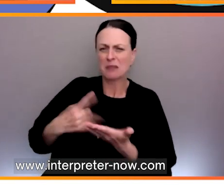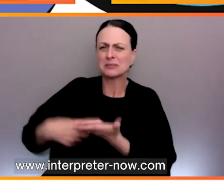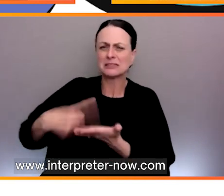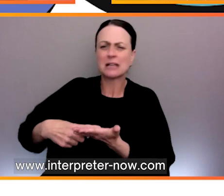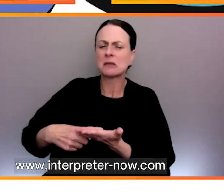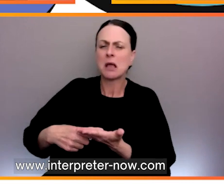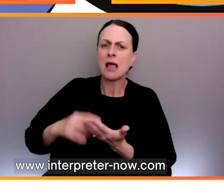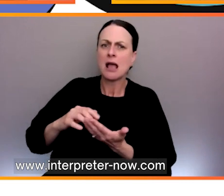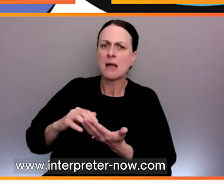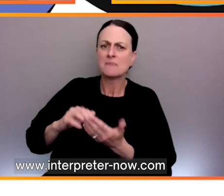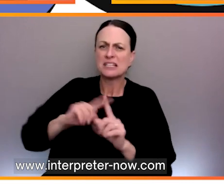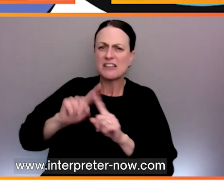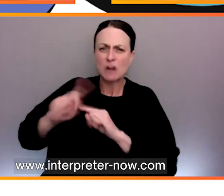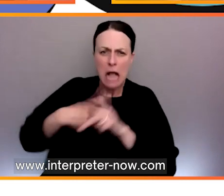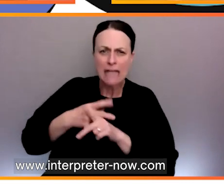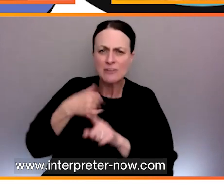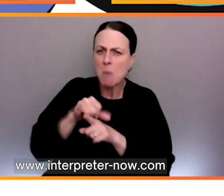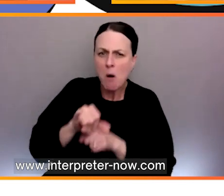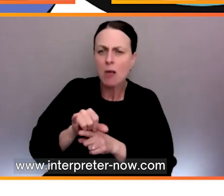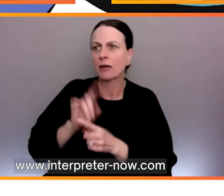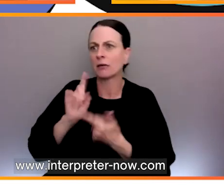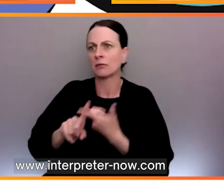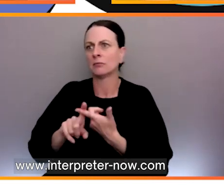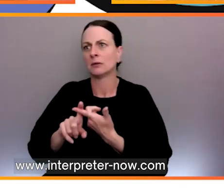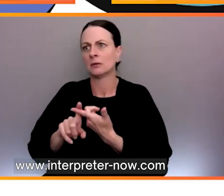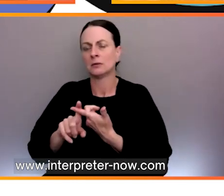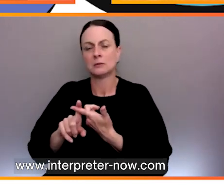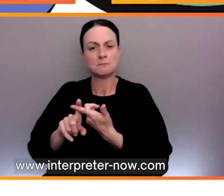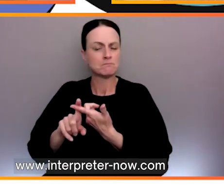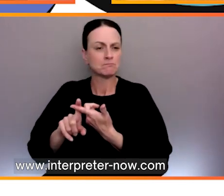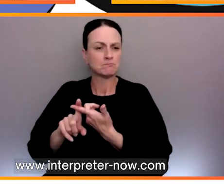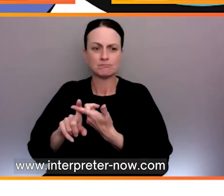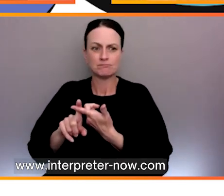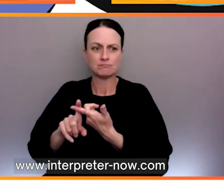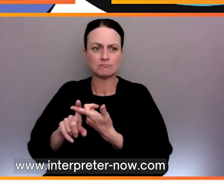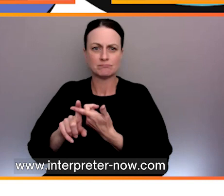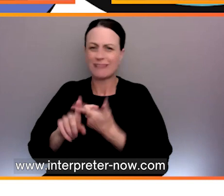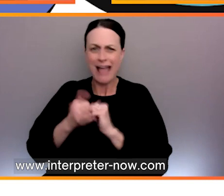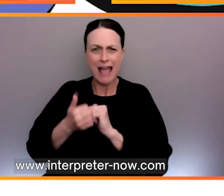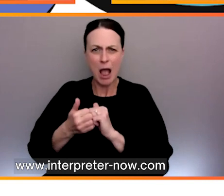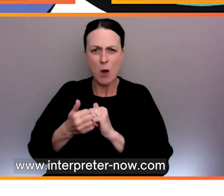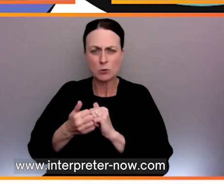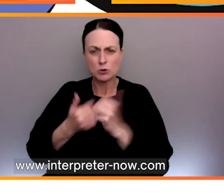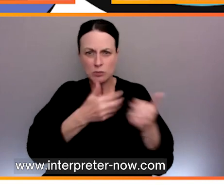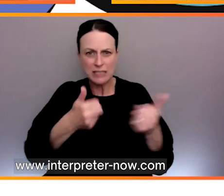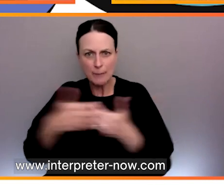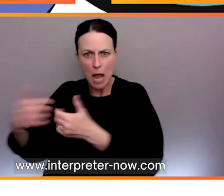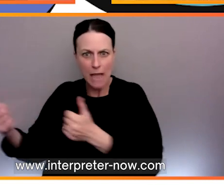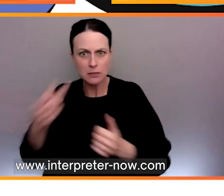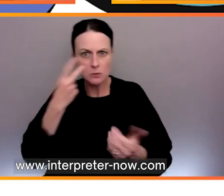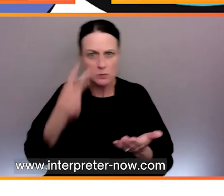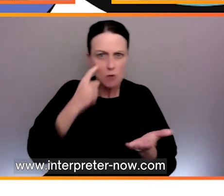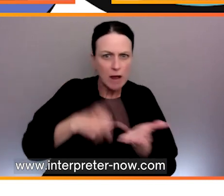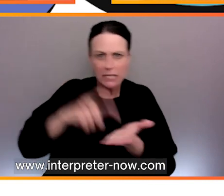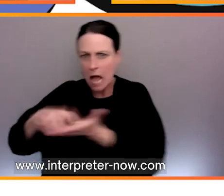of, okay, it's overt, it's covert, it's public, it's private. So, if we just kind of